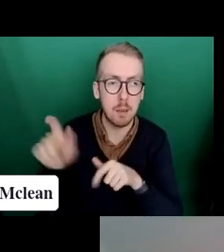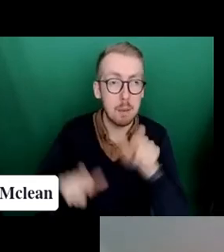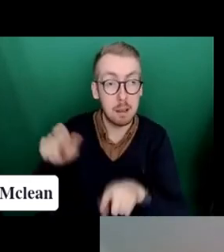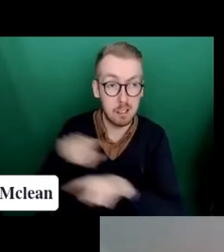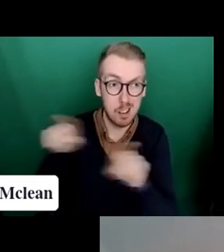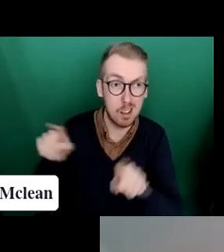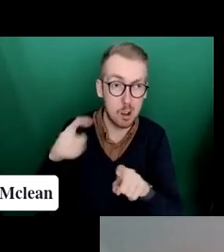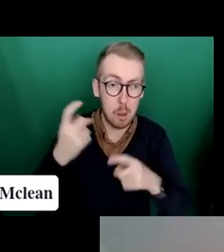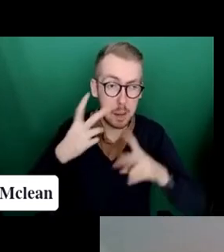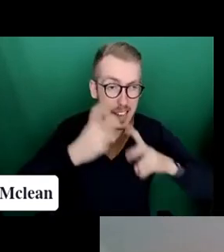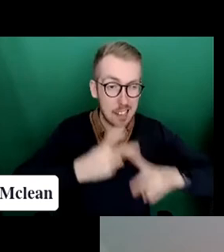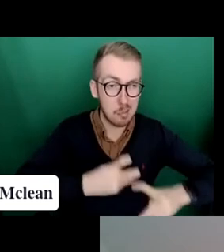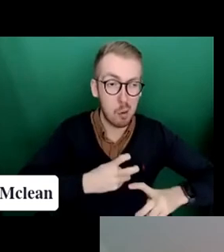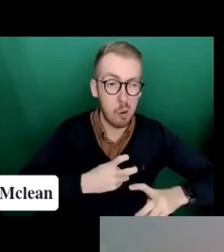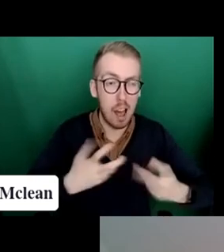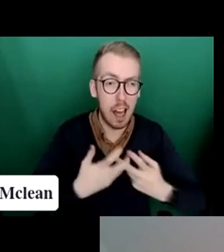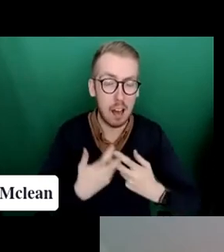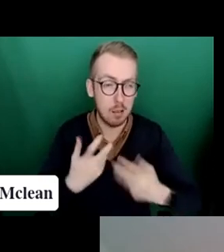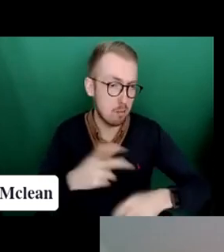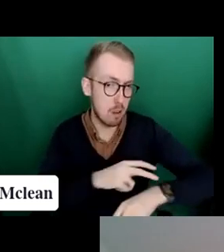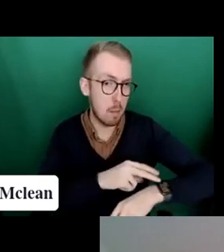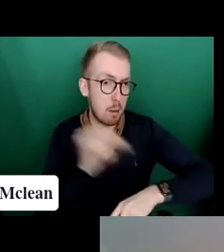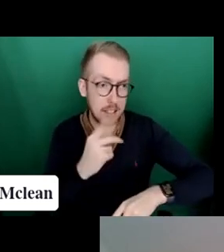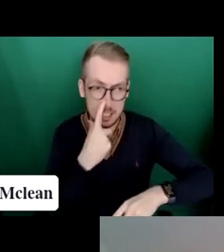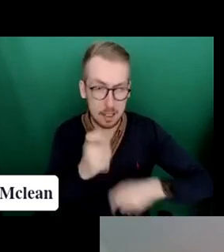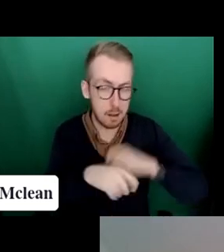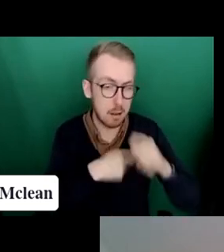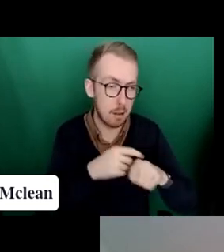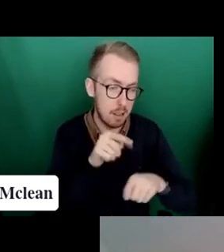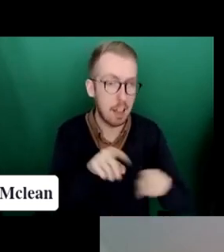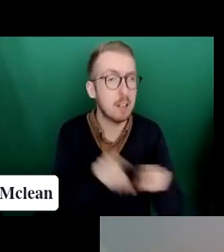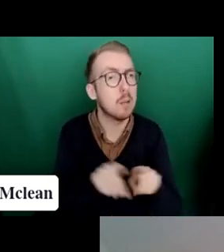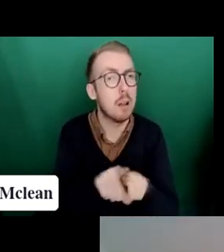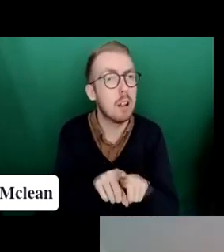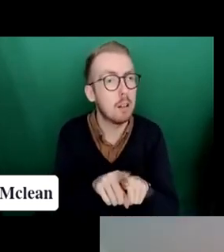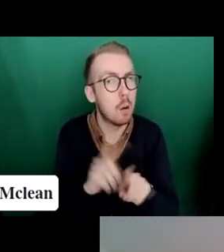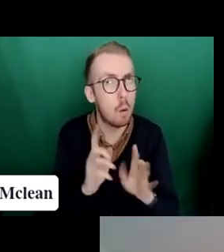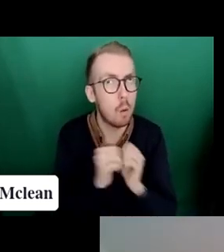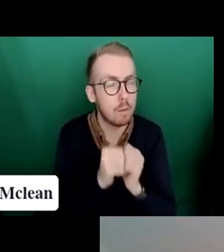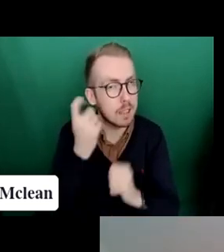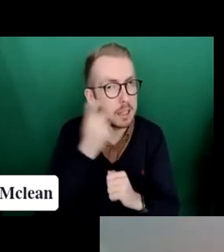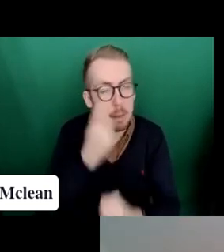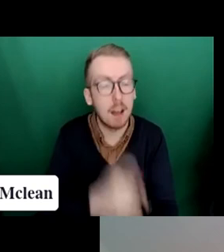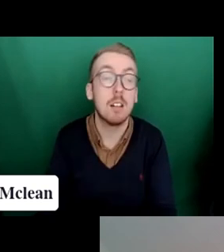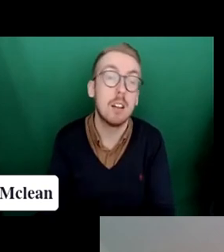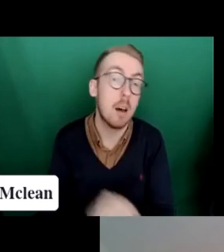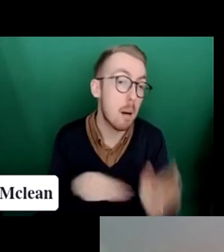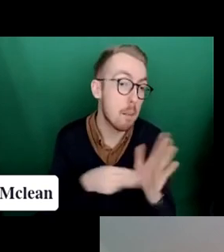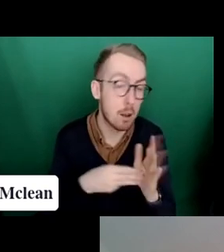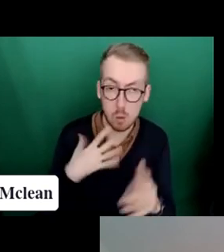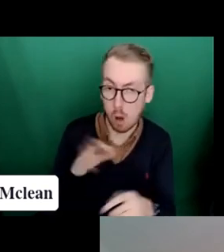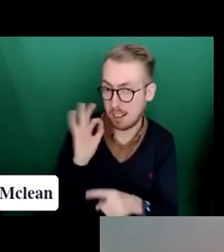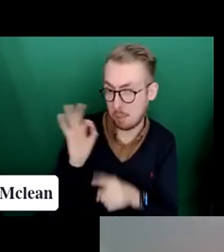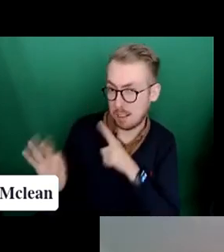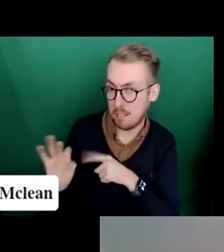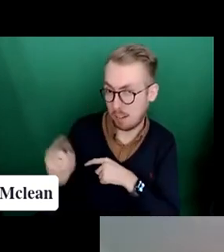are you all exploring still apprenticeships as something that's key to what you're thinking about? Markus, did you want to answer that specific one first and